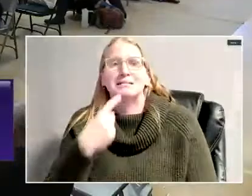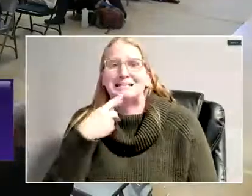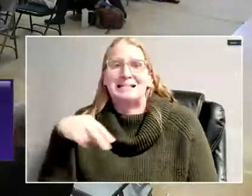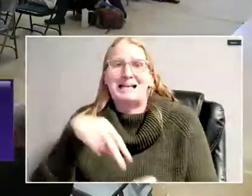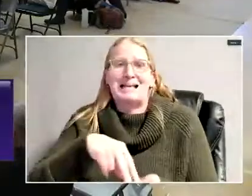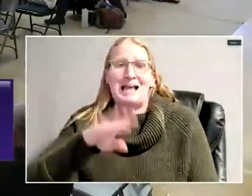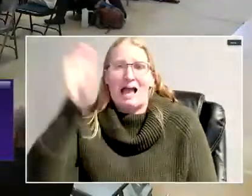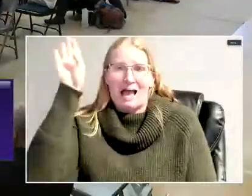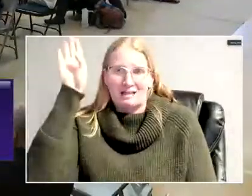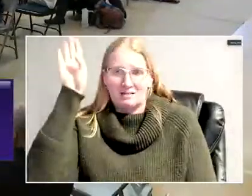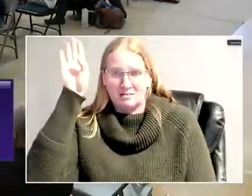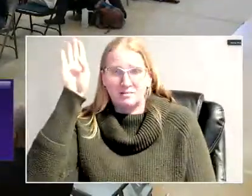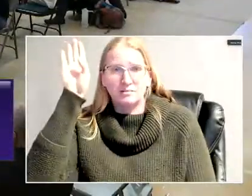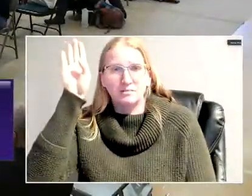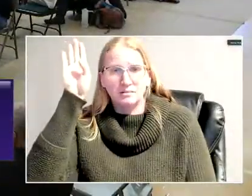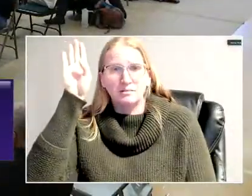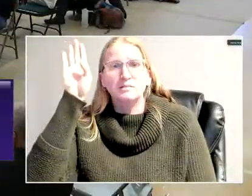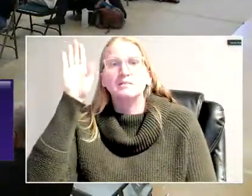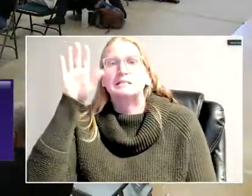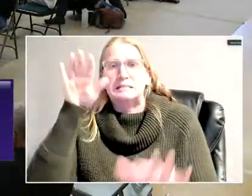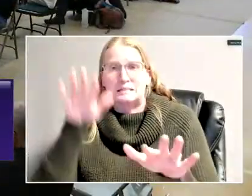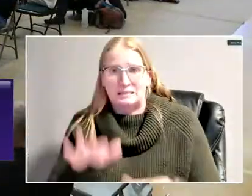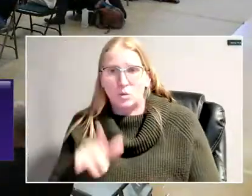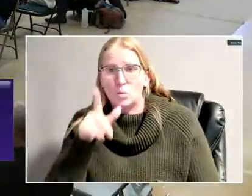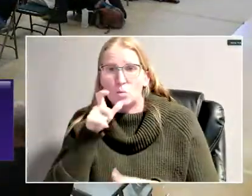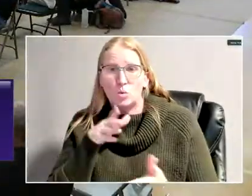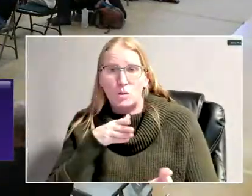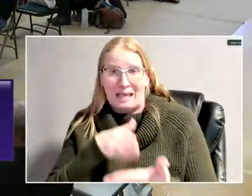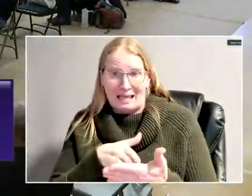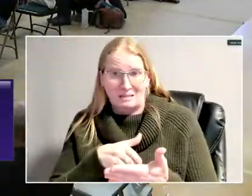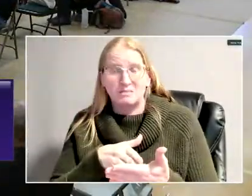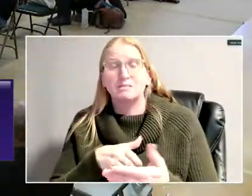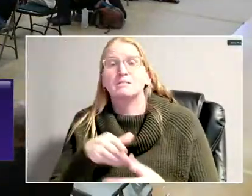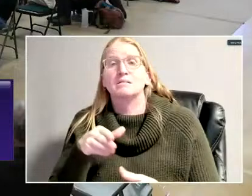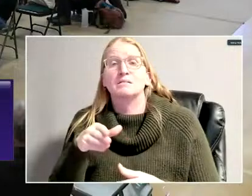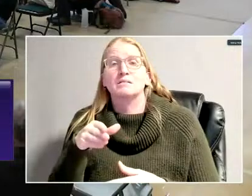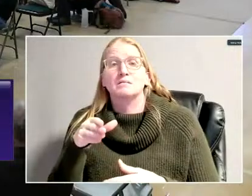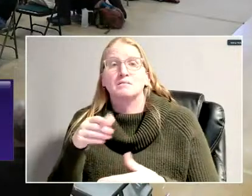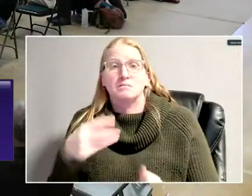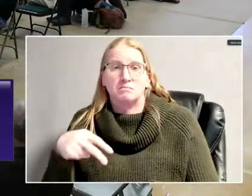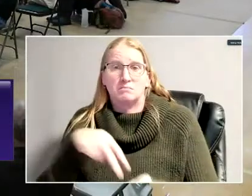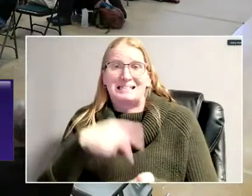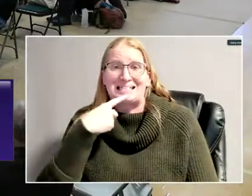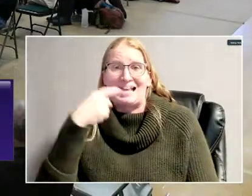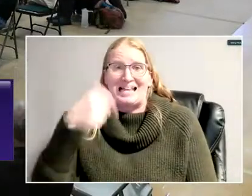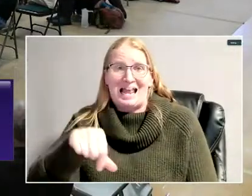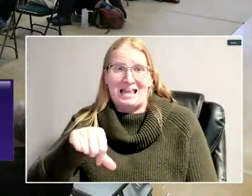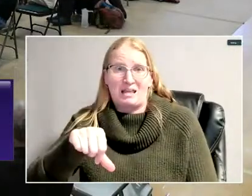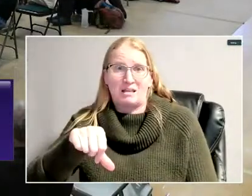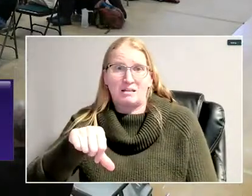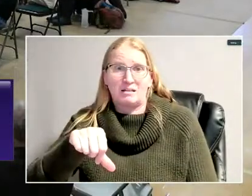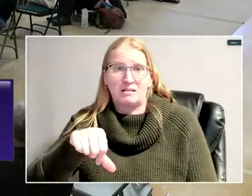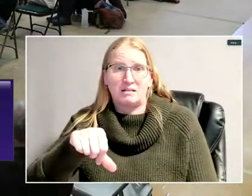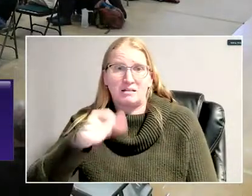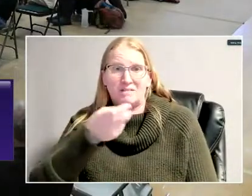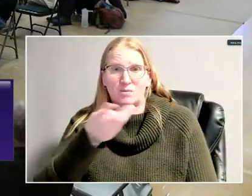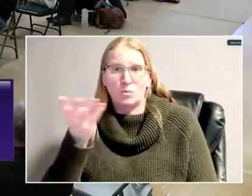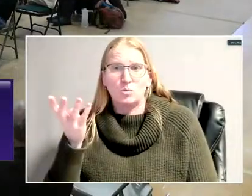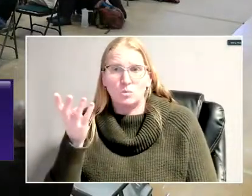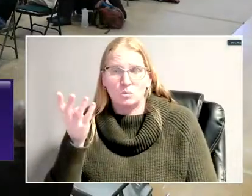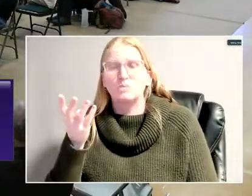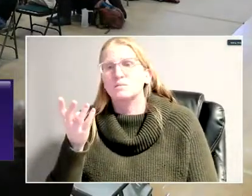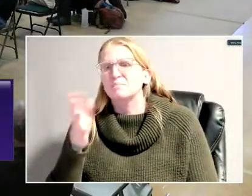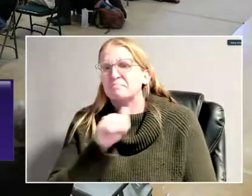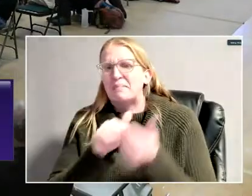I thank you please be seated all those opposed please rise and say Nay n the eyes have